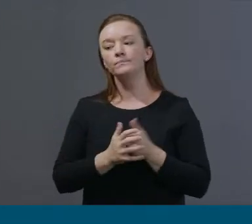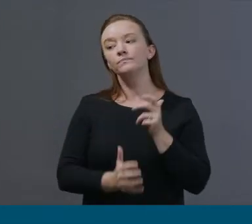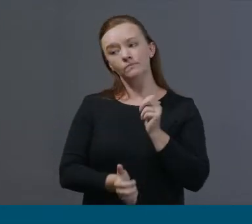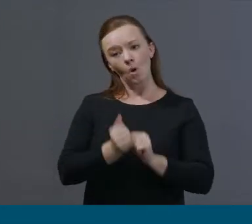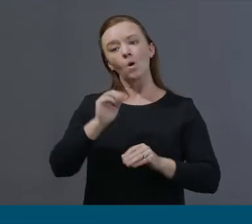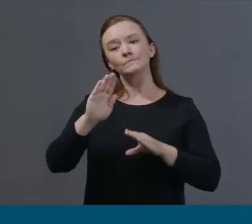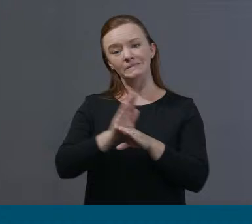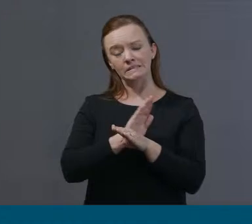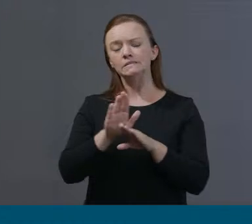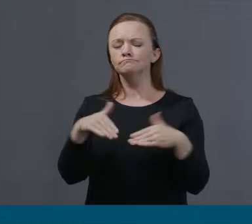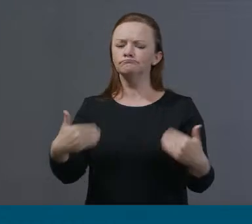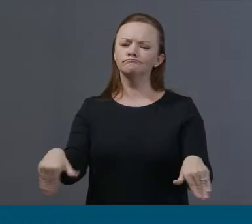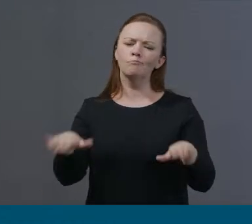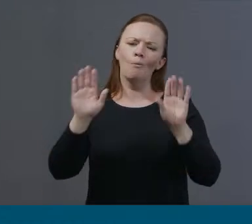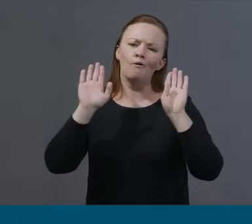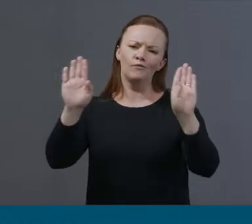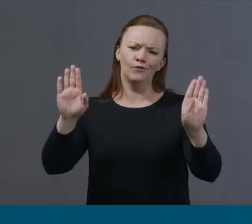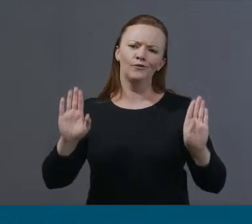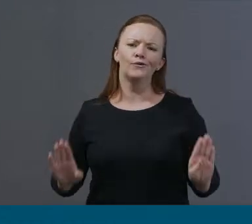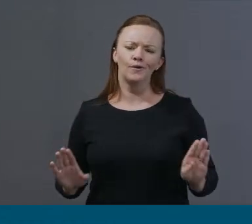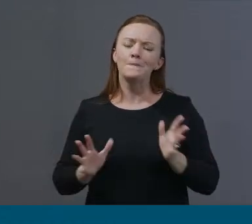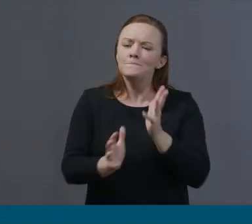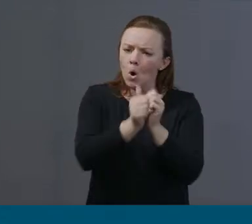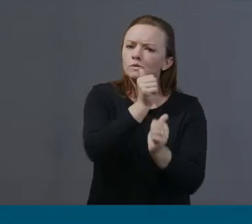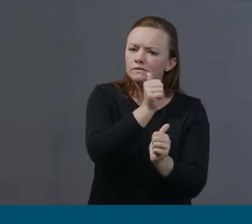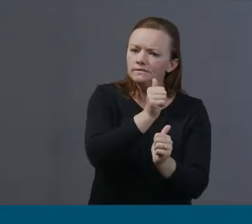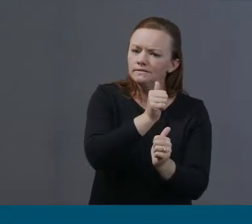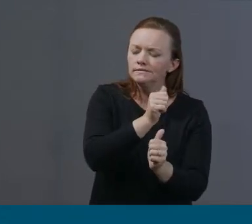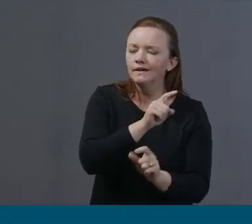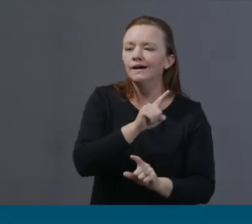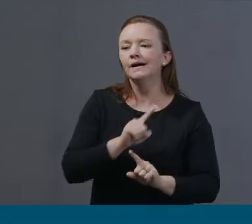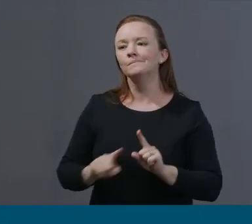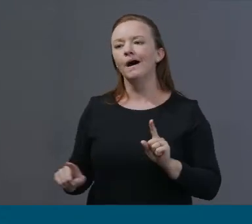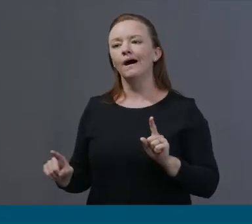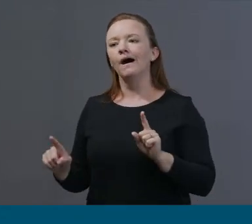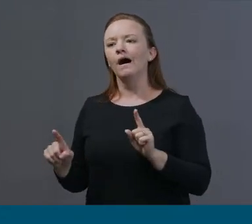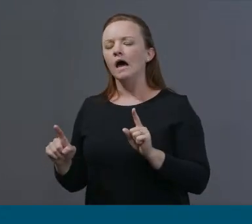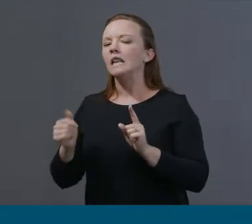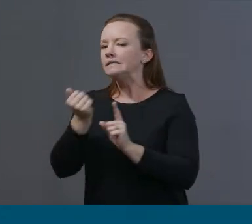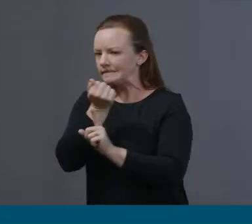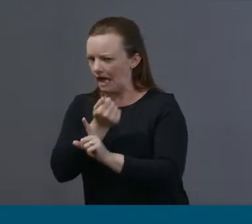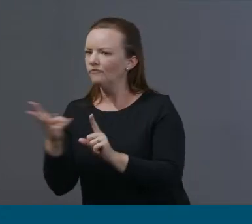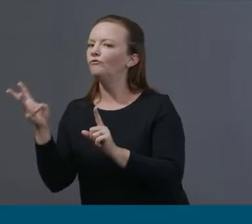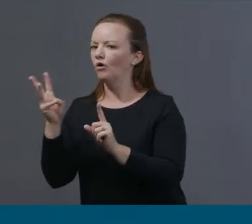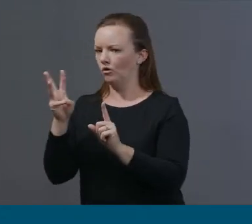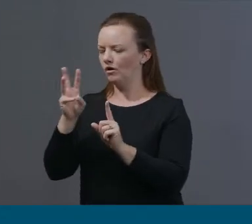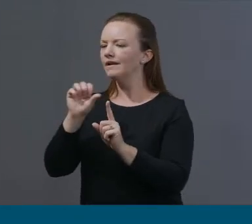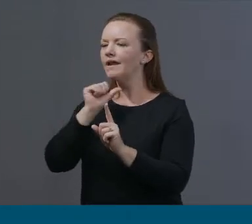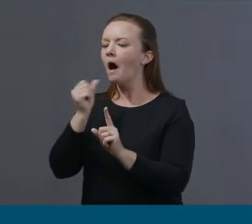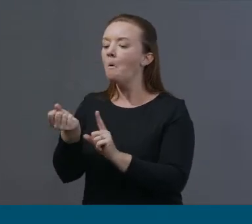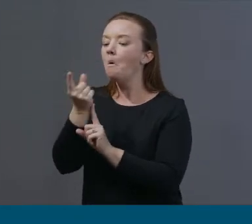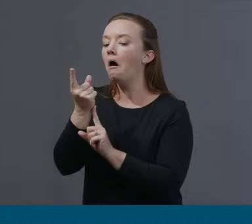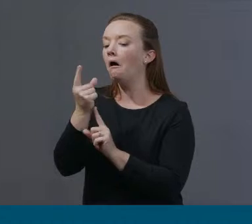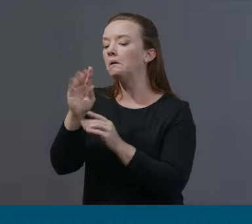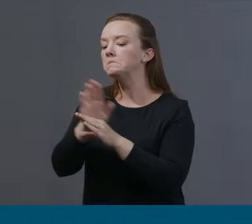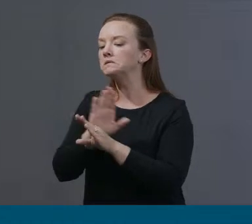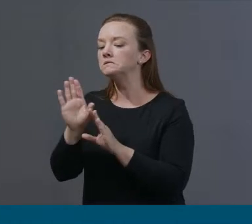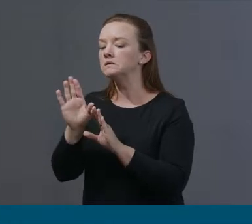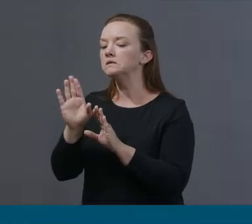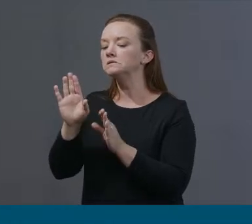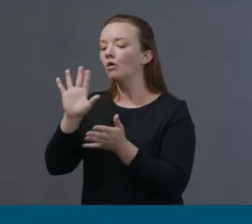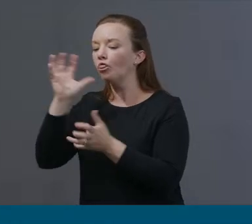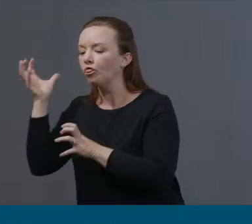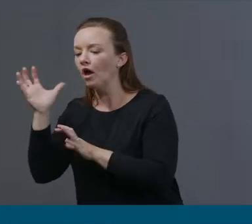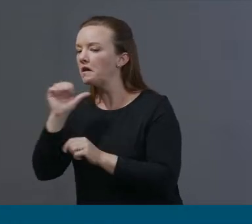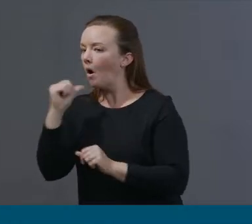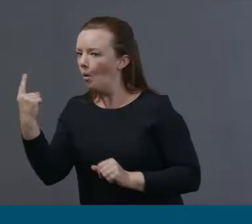have been terrific. But there have been more than an outlier here and there. There have been some bad actors.